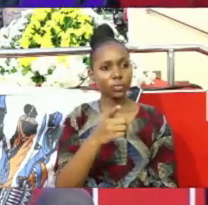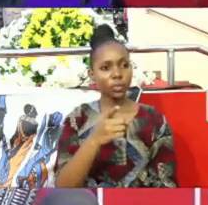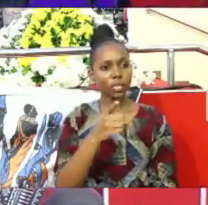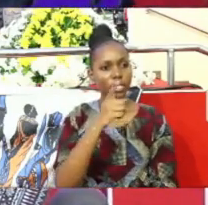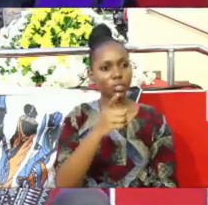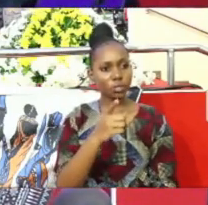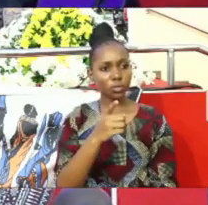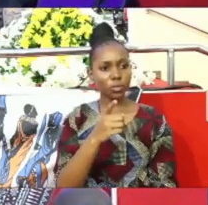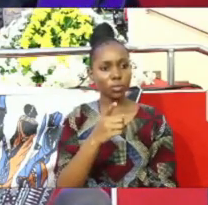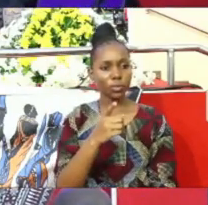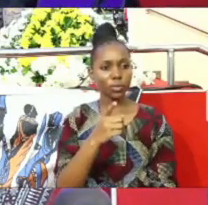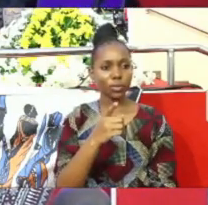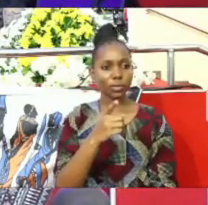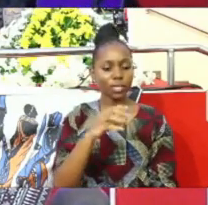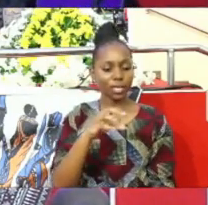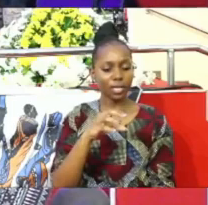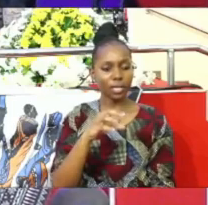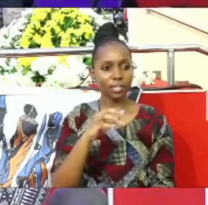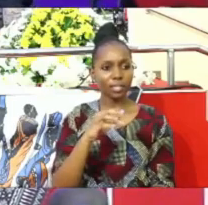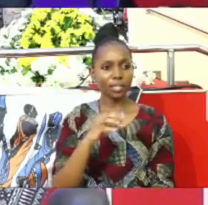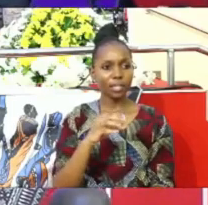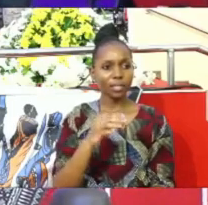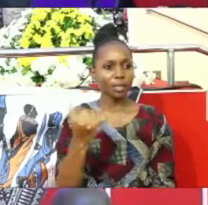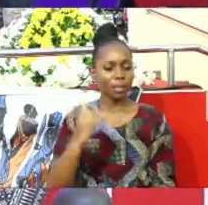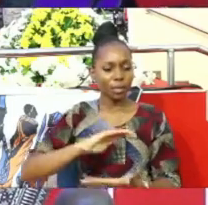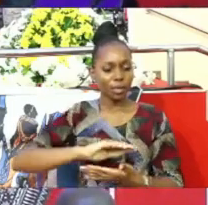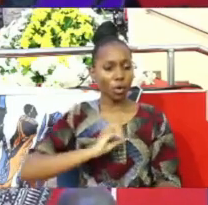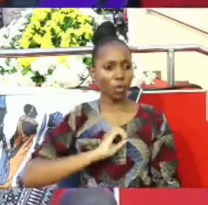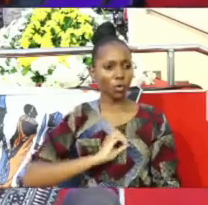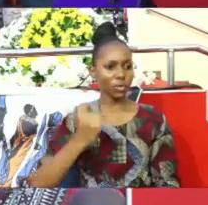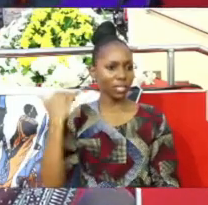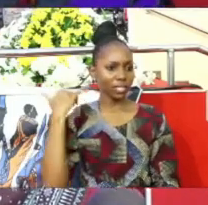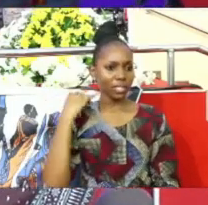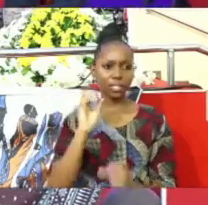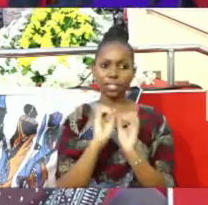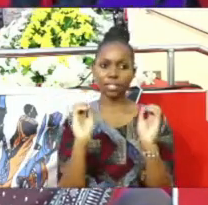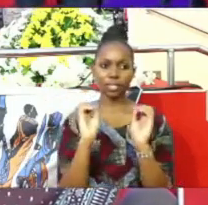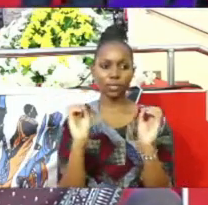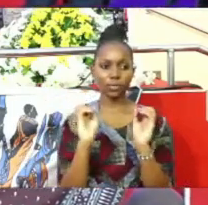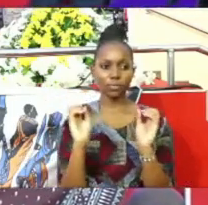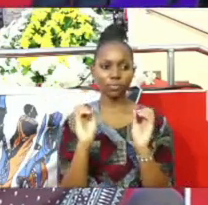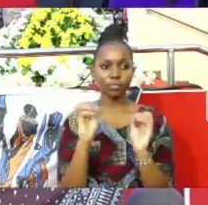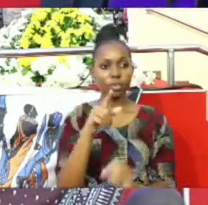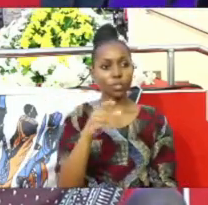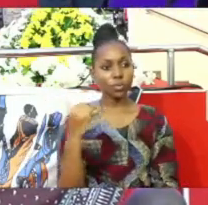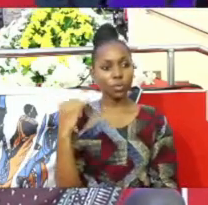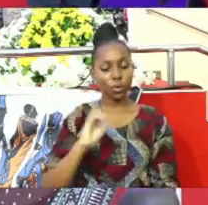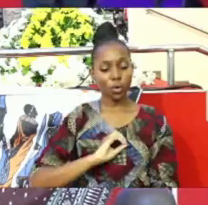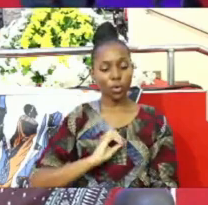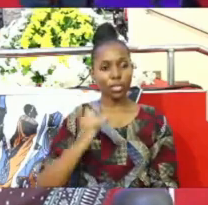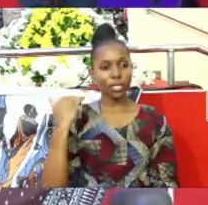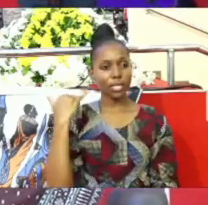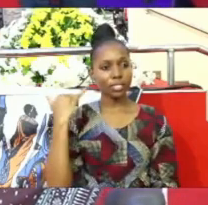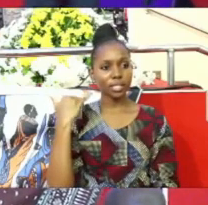yesterday. Wewe si wa jana. You don't belong to yesterday. Wewe si wa mtu yule. You have no control of yesterday. Wewe si wa jana. You